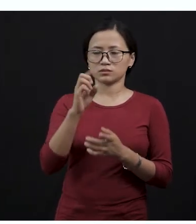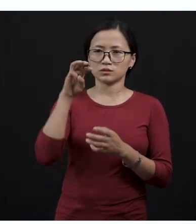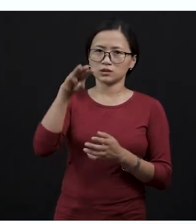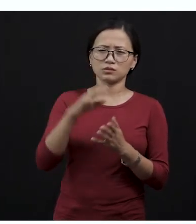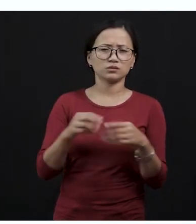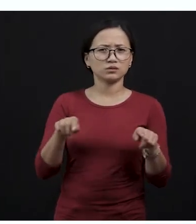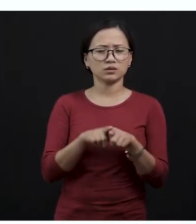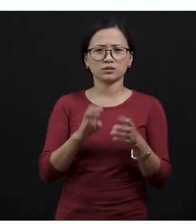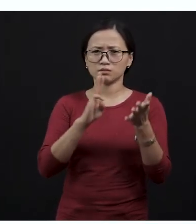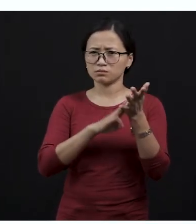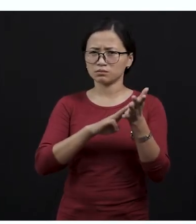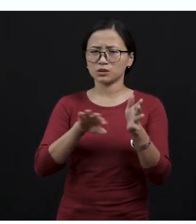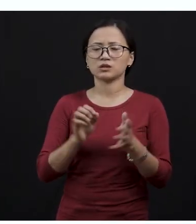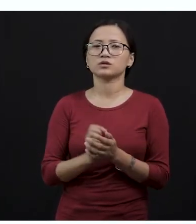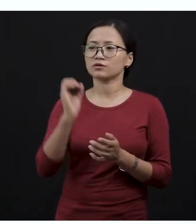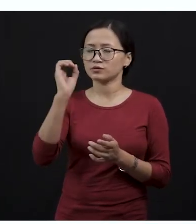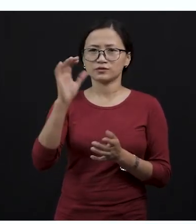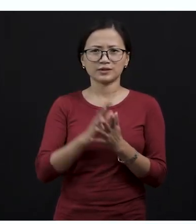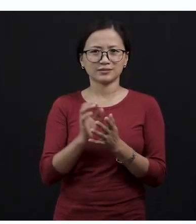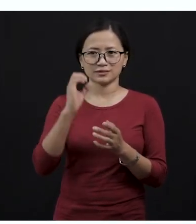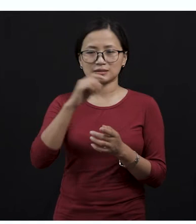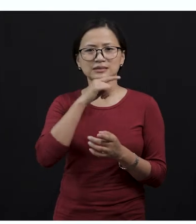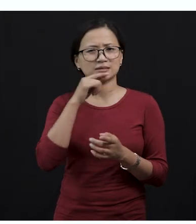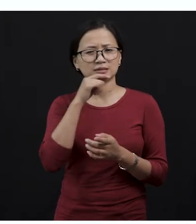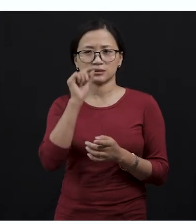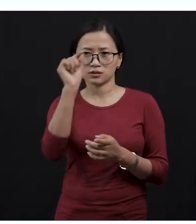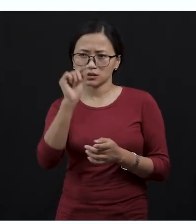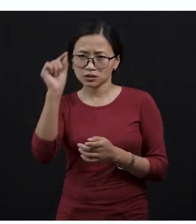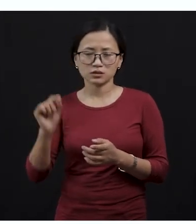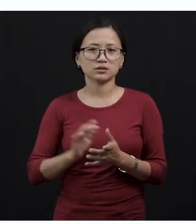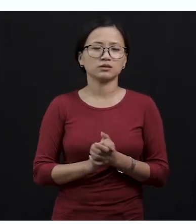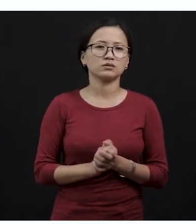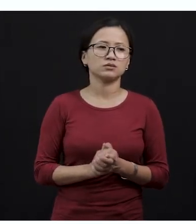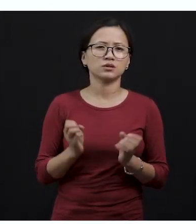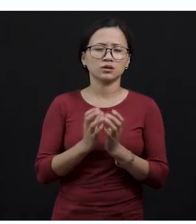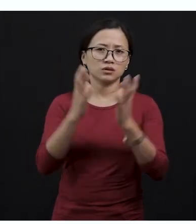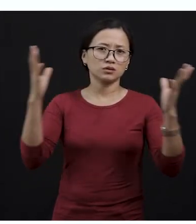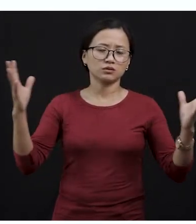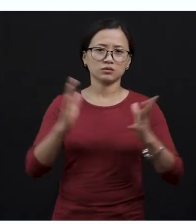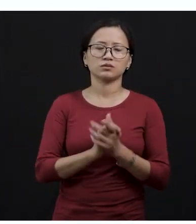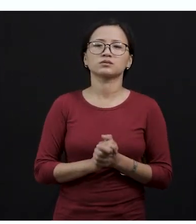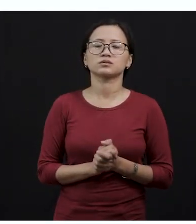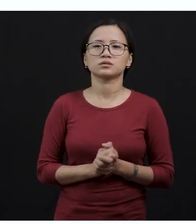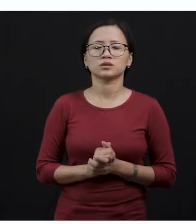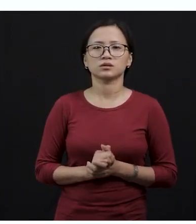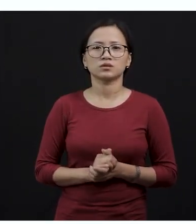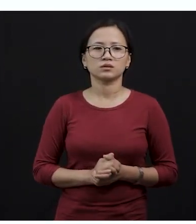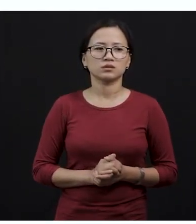cells. And even this is a blood cell, okay? Even these animals and human beings made up of thousands and millions of